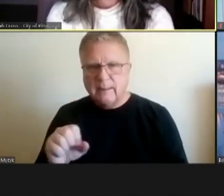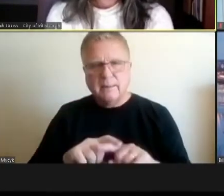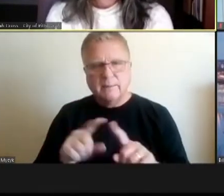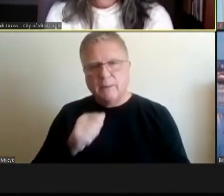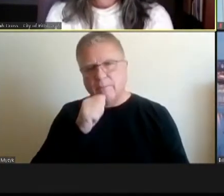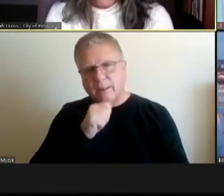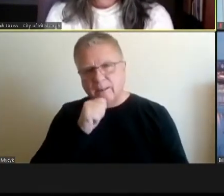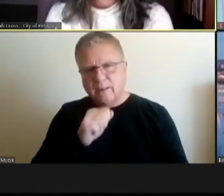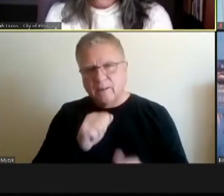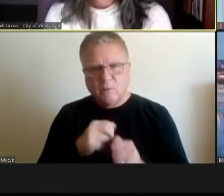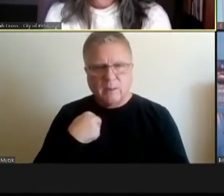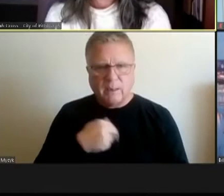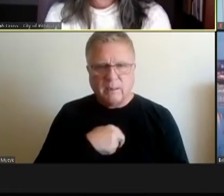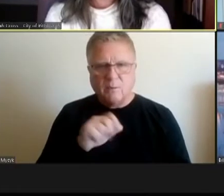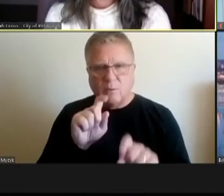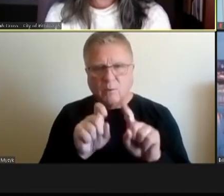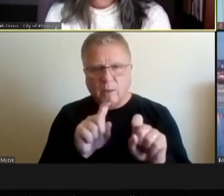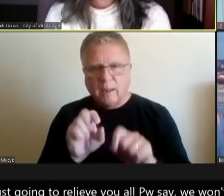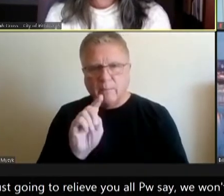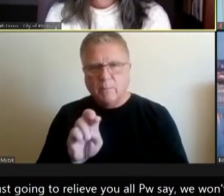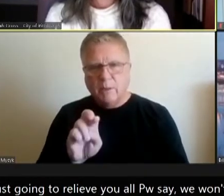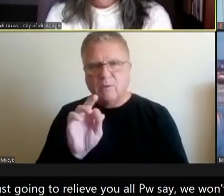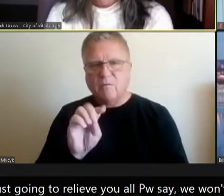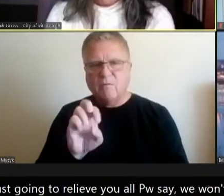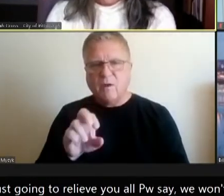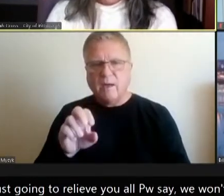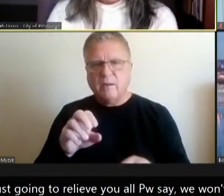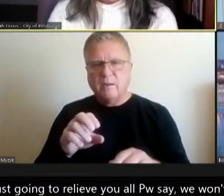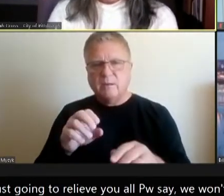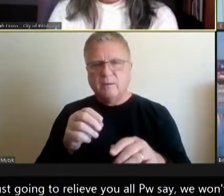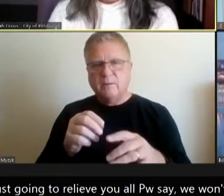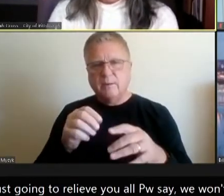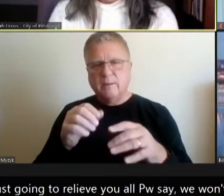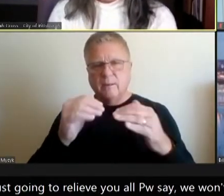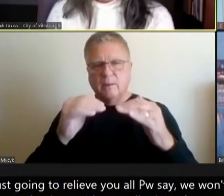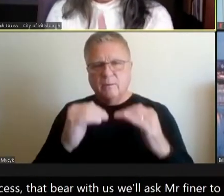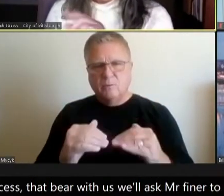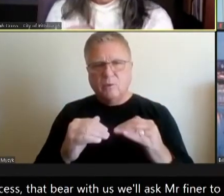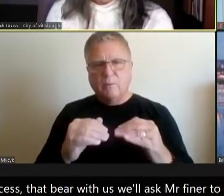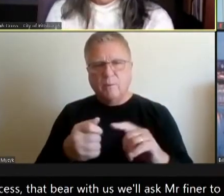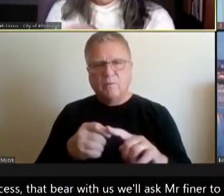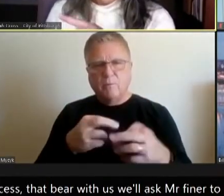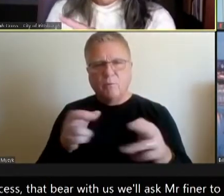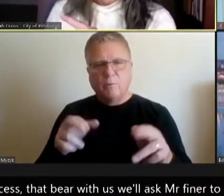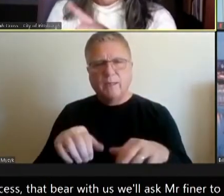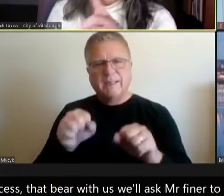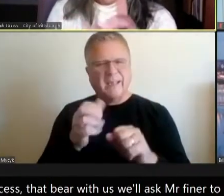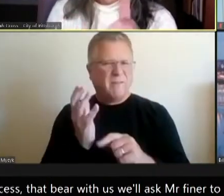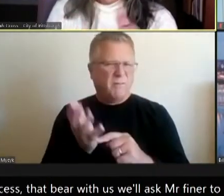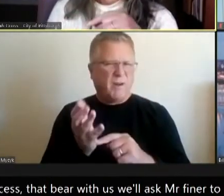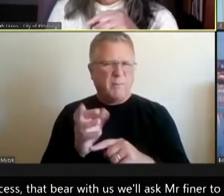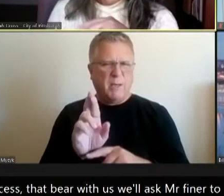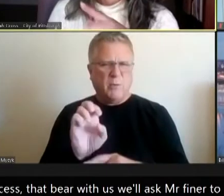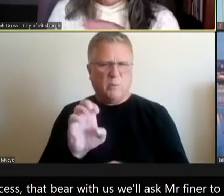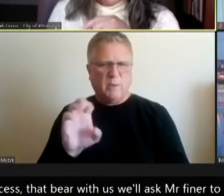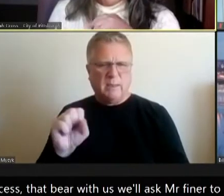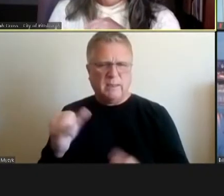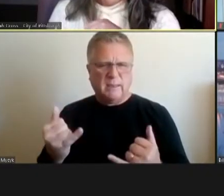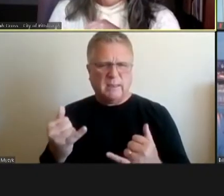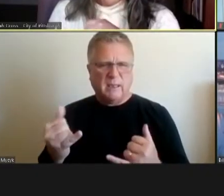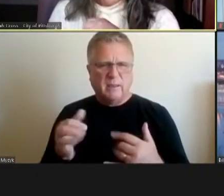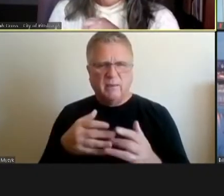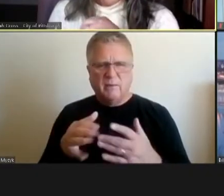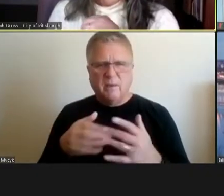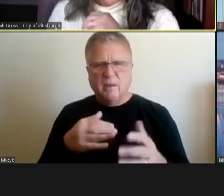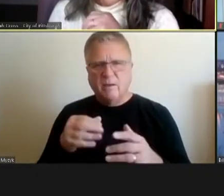We'll ask Mr. Feiner to remove you from the room. And actually, why don't we do that? Why don't we take a 5-minute recess, even though it might be